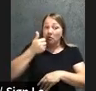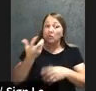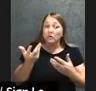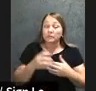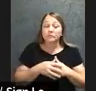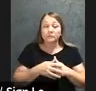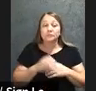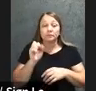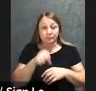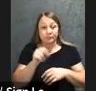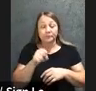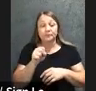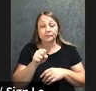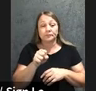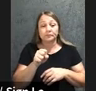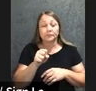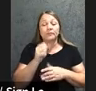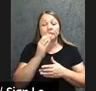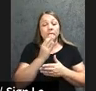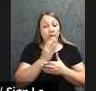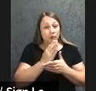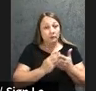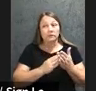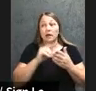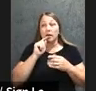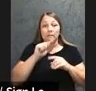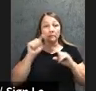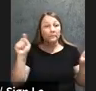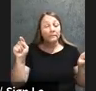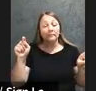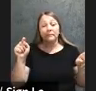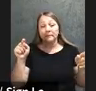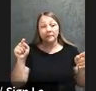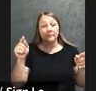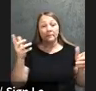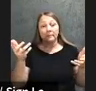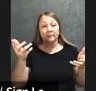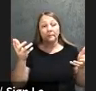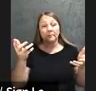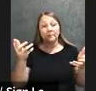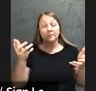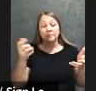yeah, contrary to some popular belief, you don't have to have had a